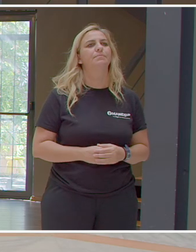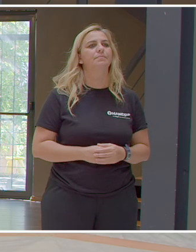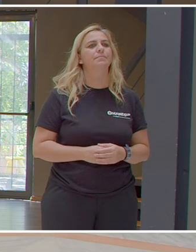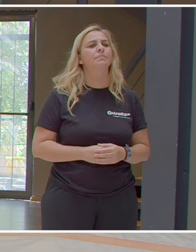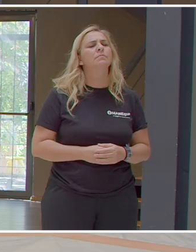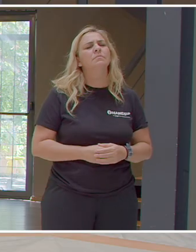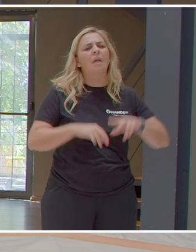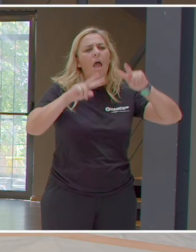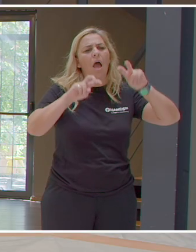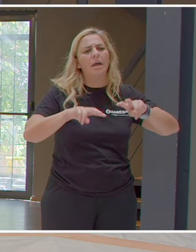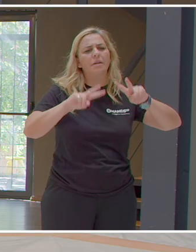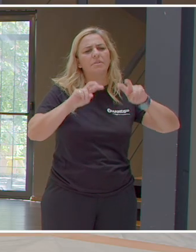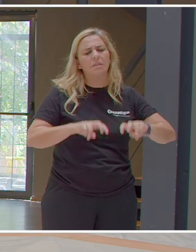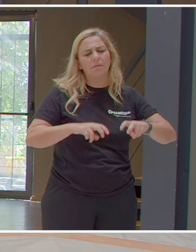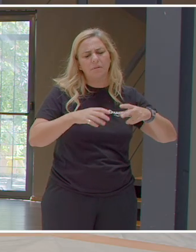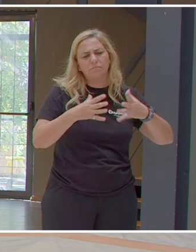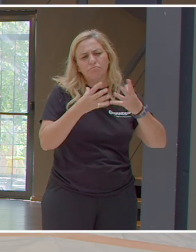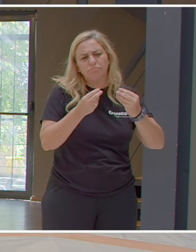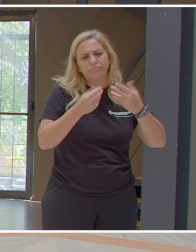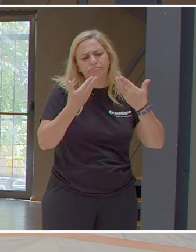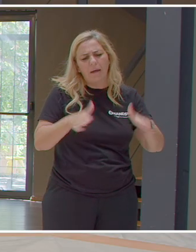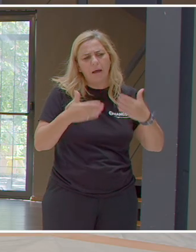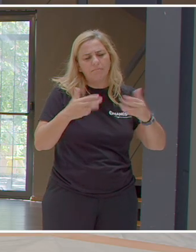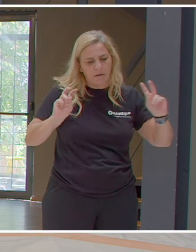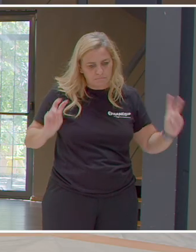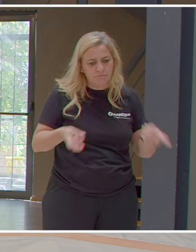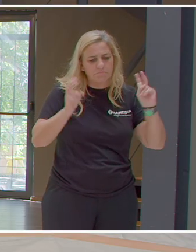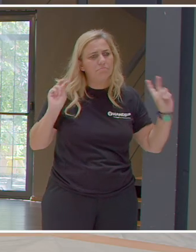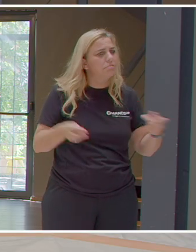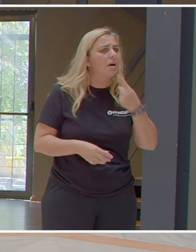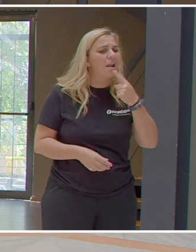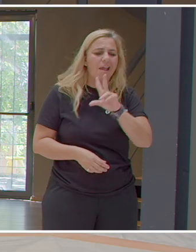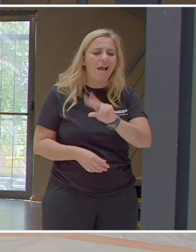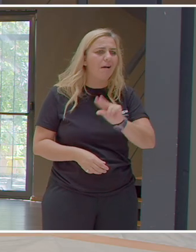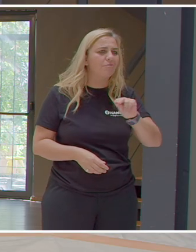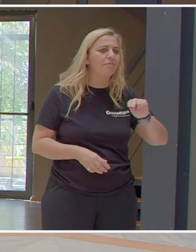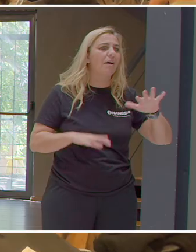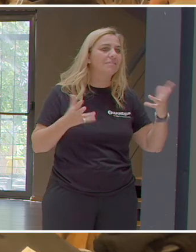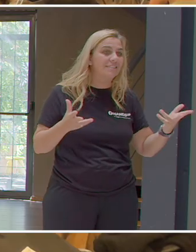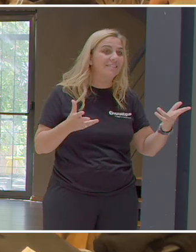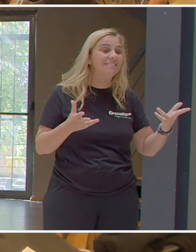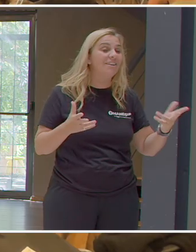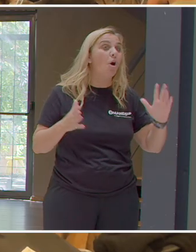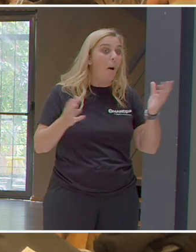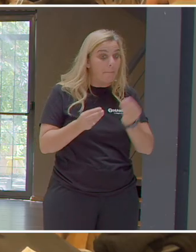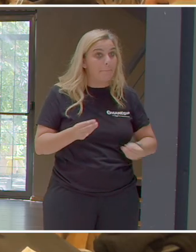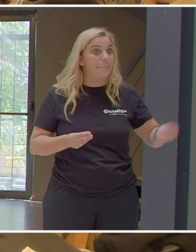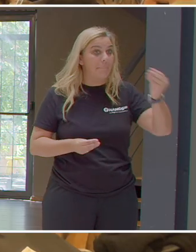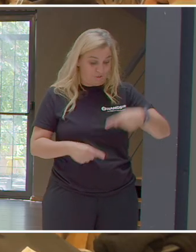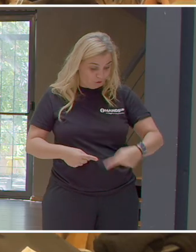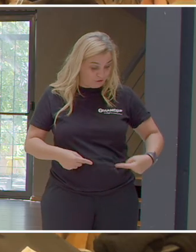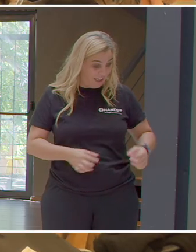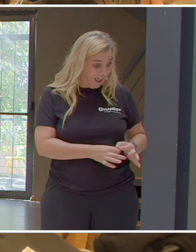many studies, and the conclusion to all of them was the more the merrier. Eat all of the colors